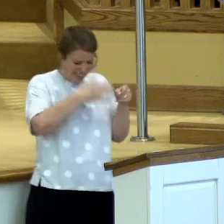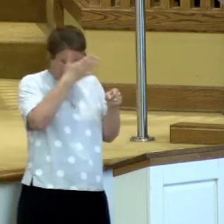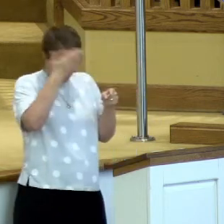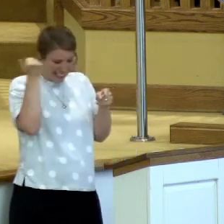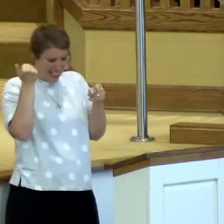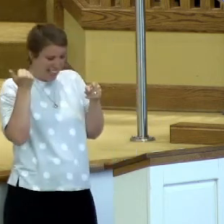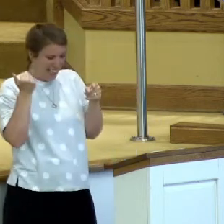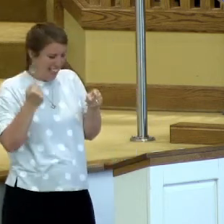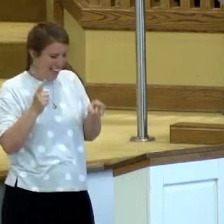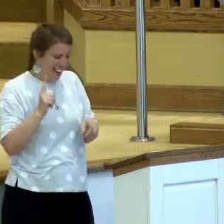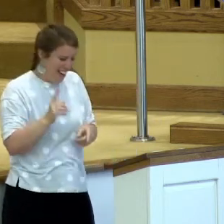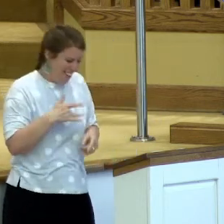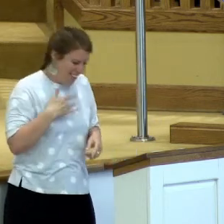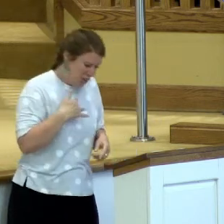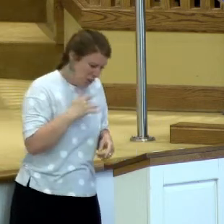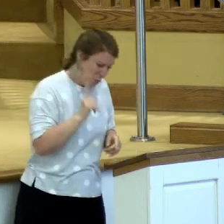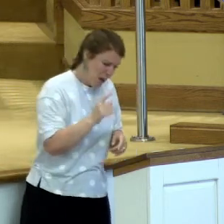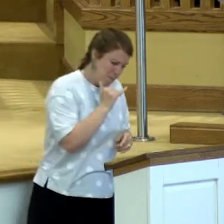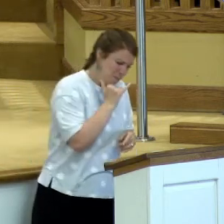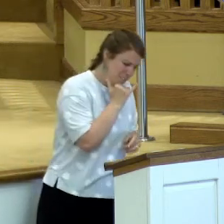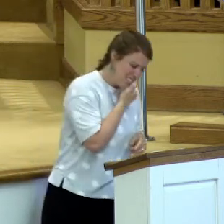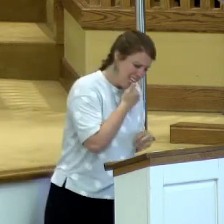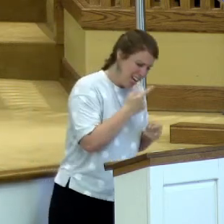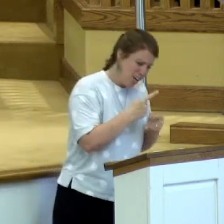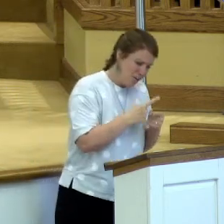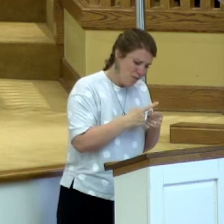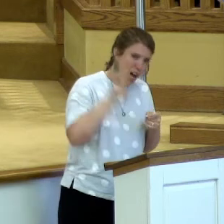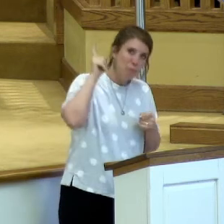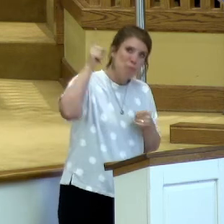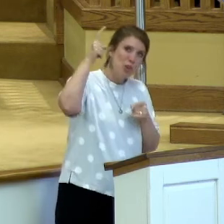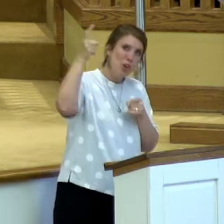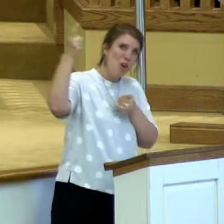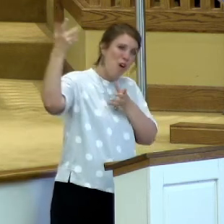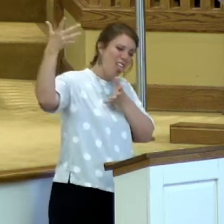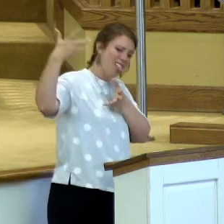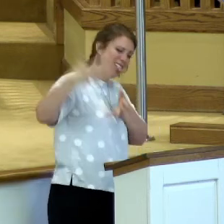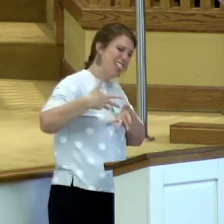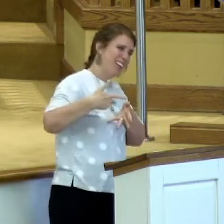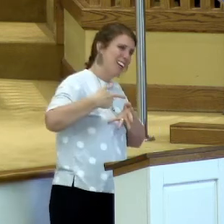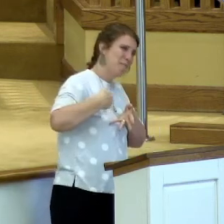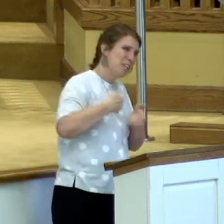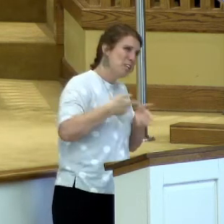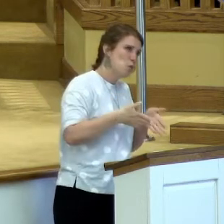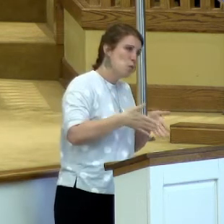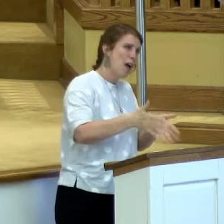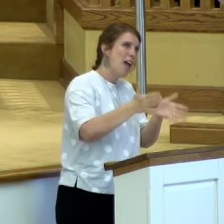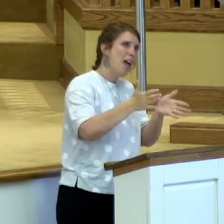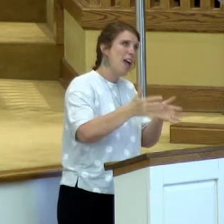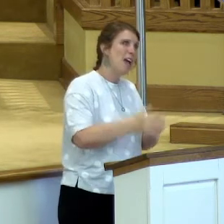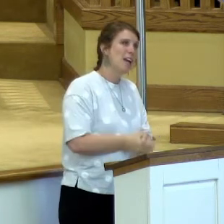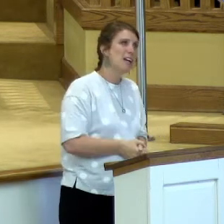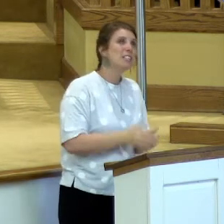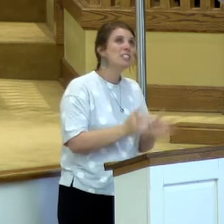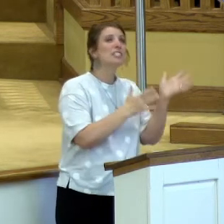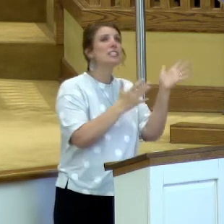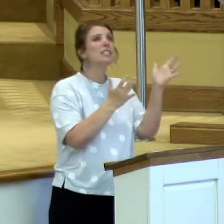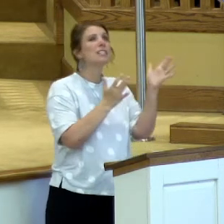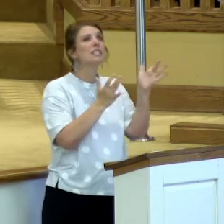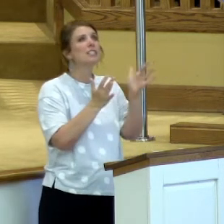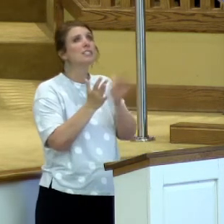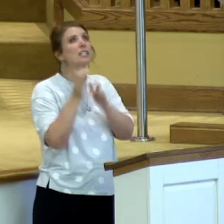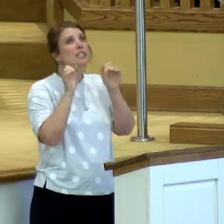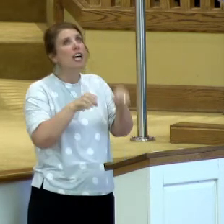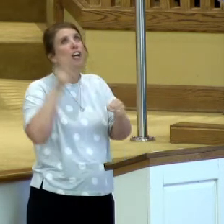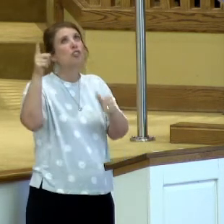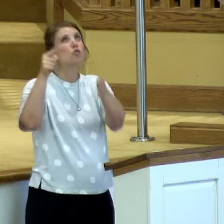just one mistake away from you leaving me this way. Jesus,